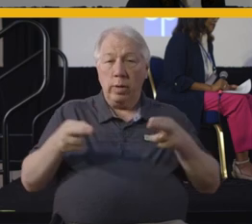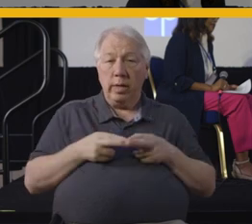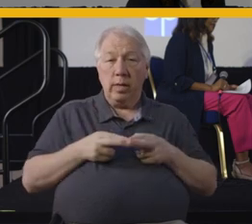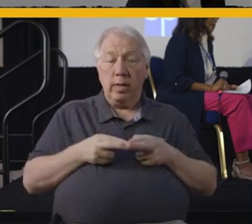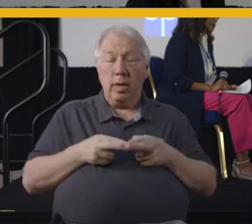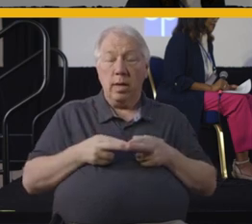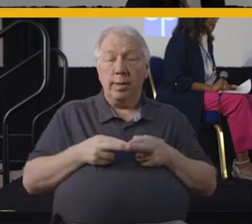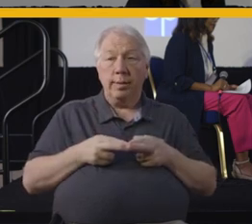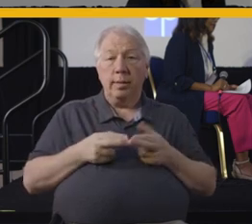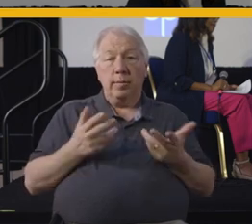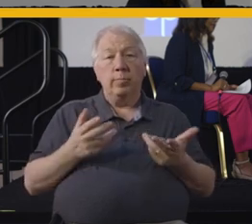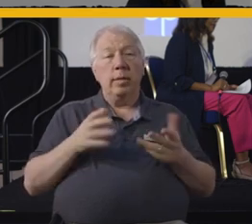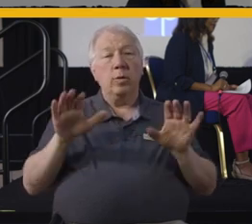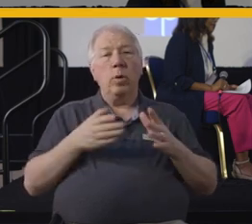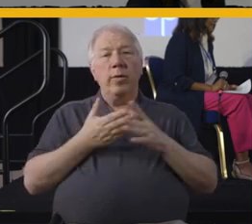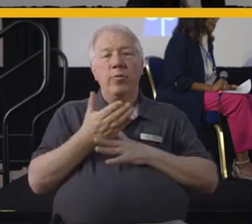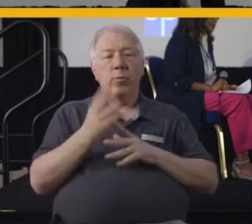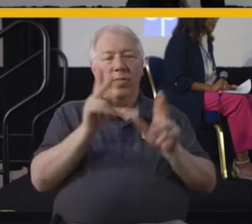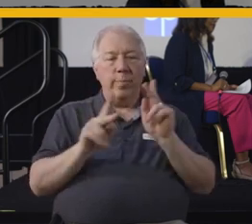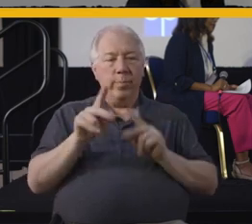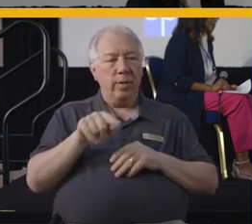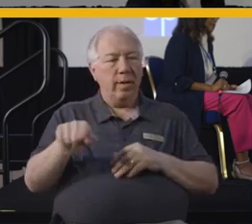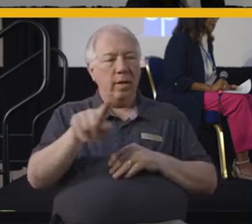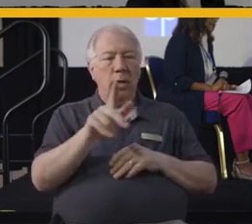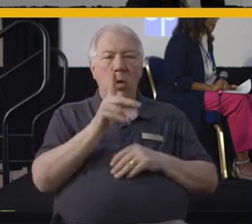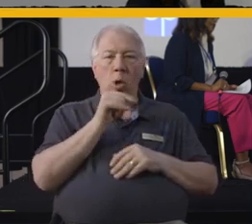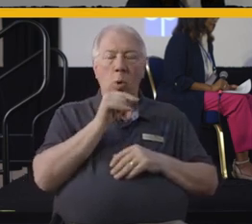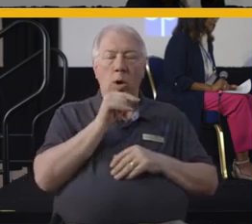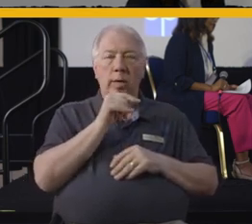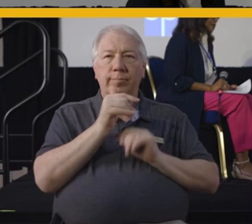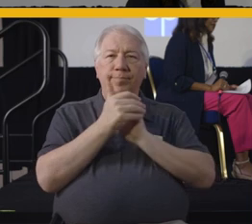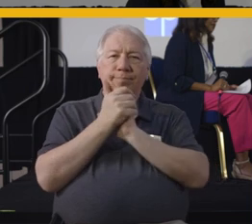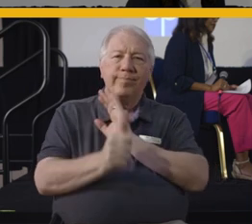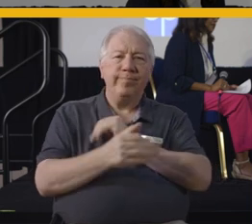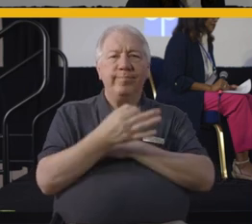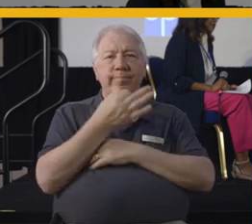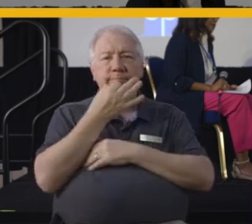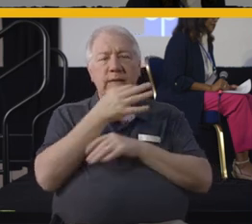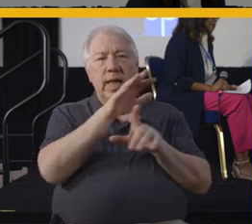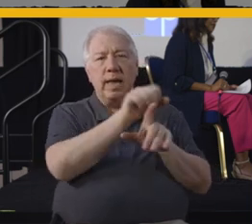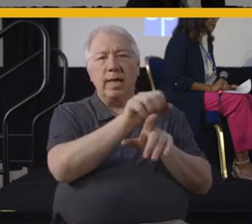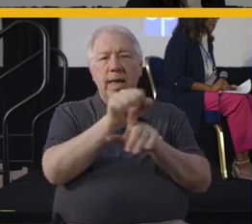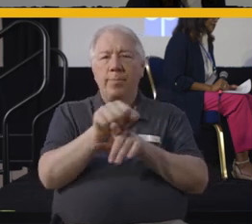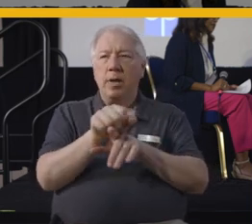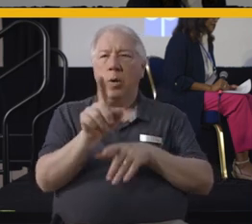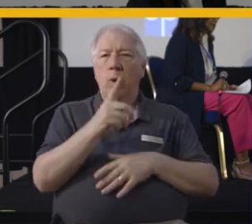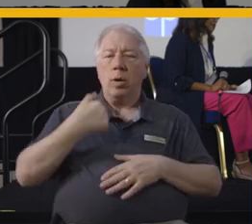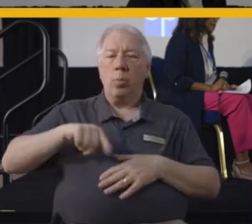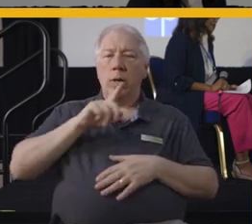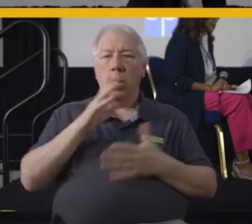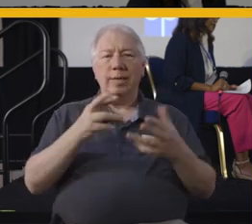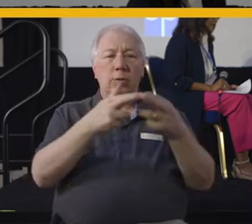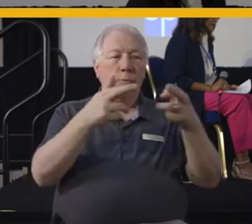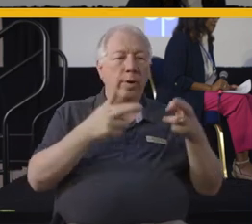do that than to do it through the people who are so gifted and talented at capturing, you know, where we are as a region and